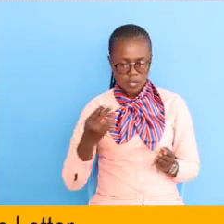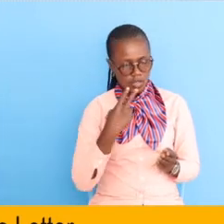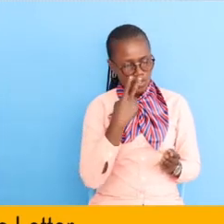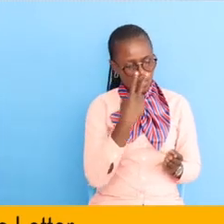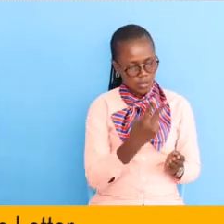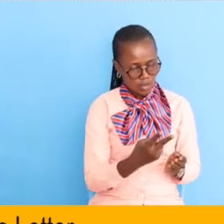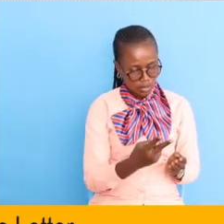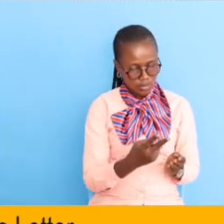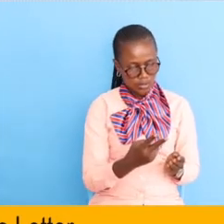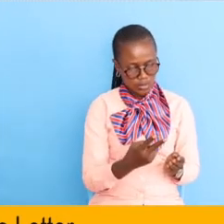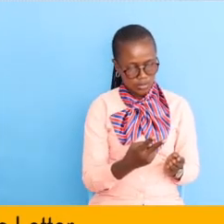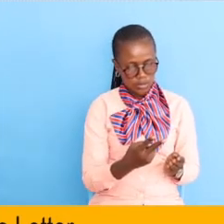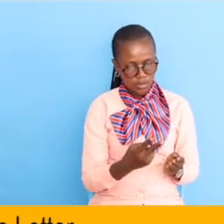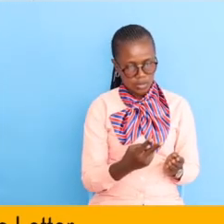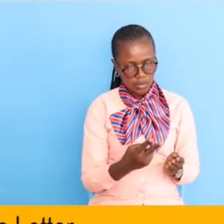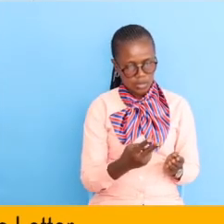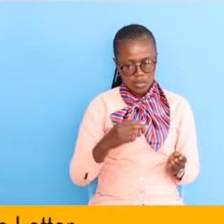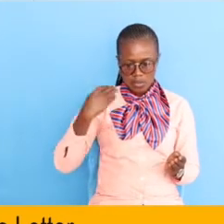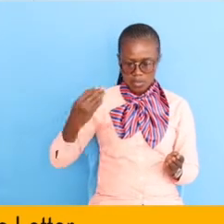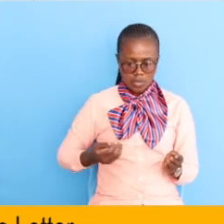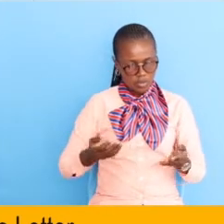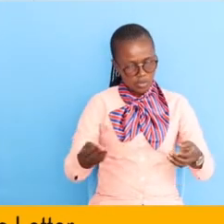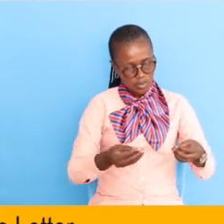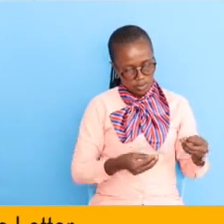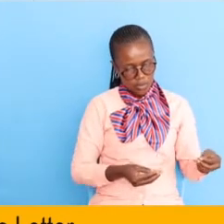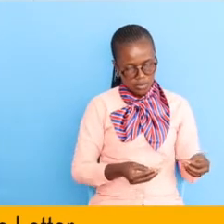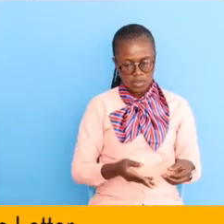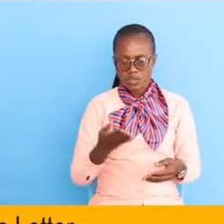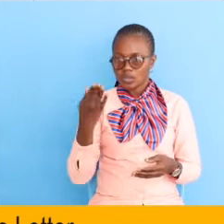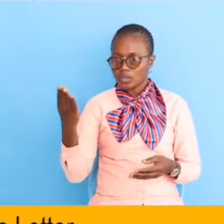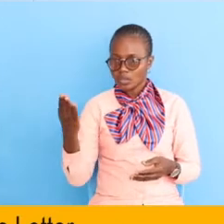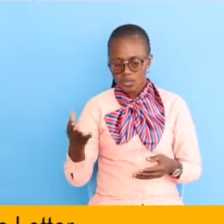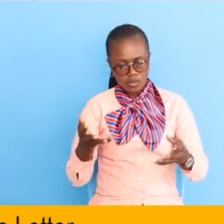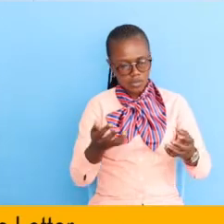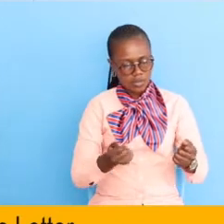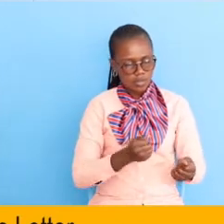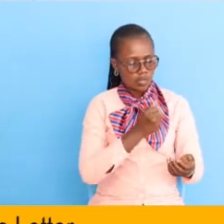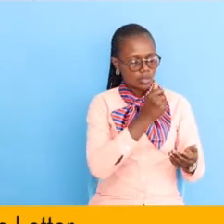an abbreviation before the heading itself, and or you can just have it barely.